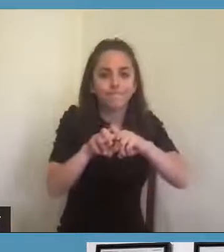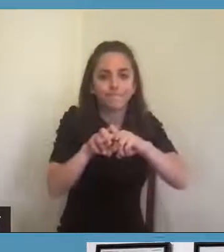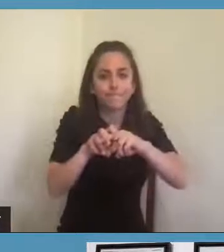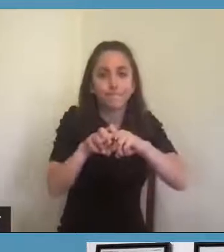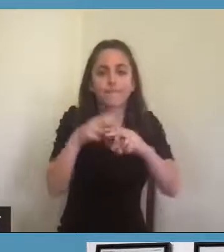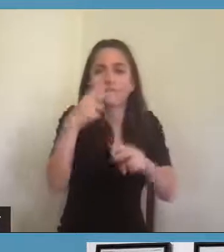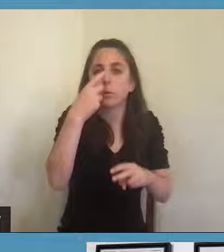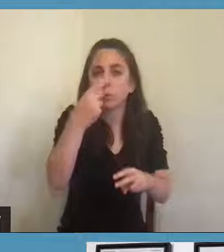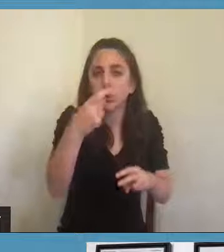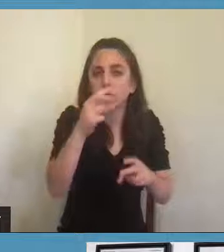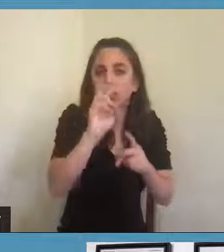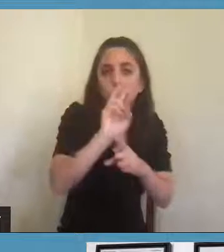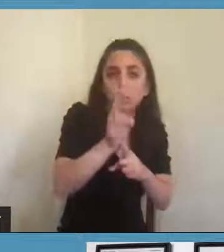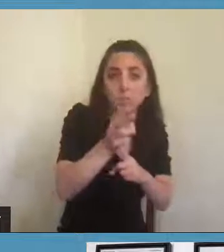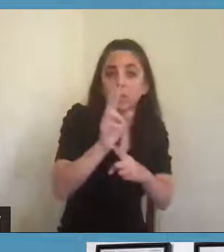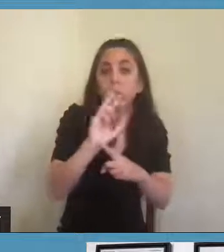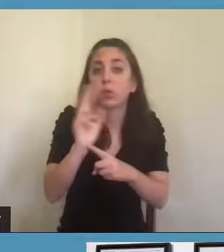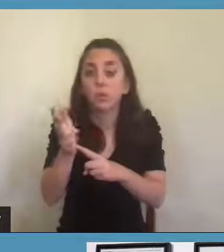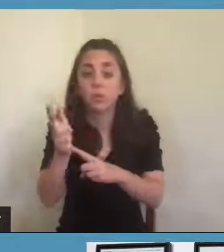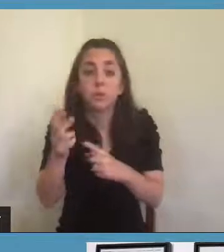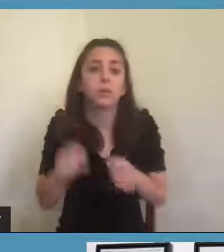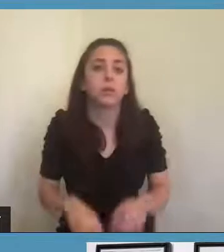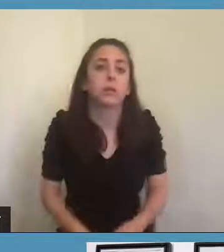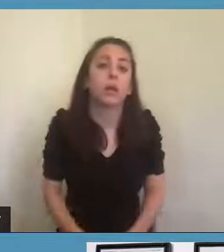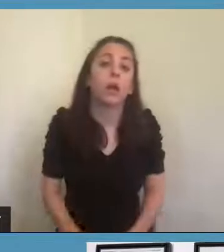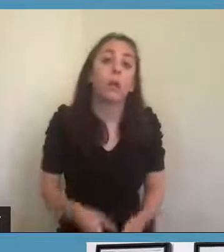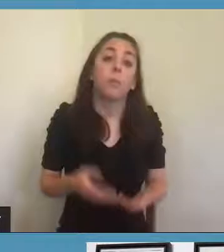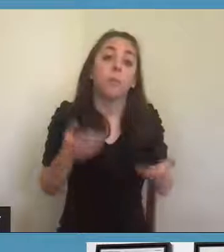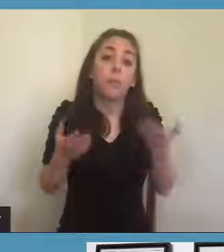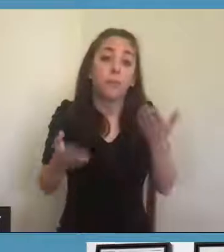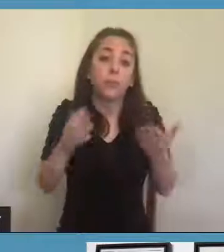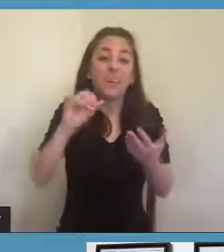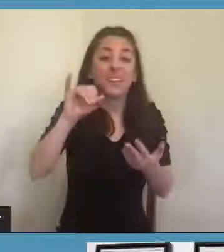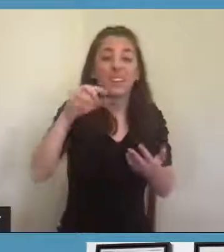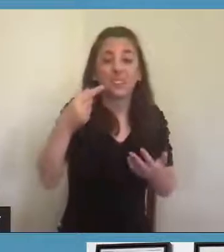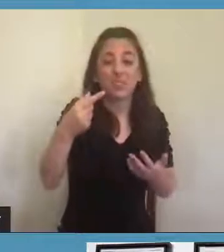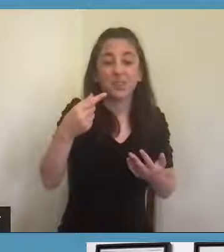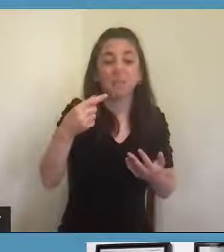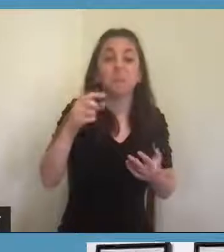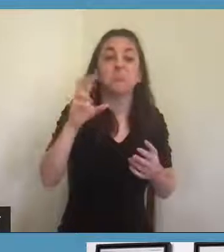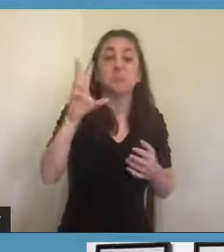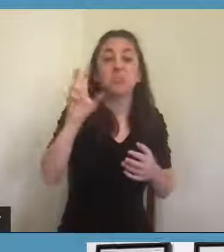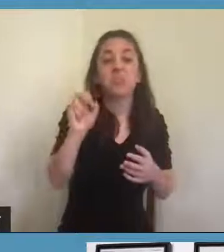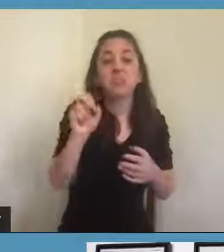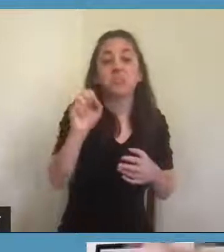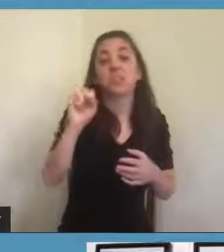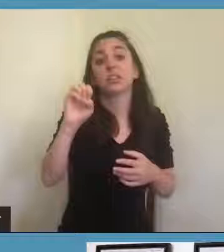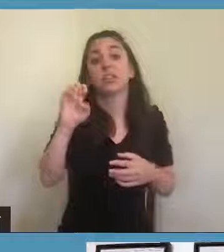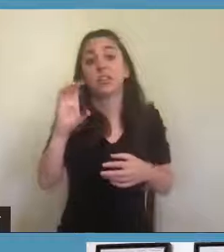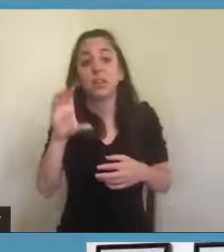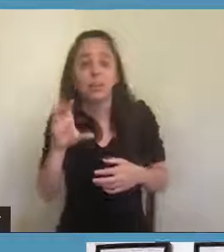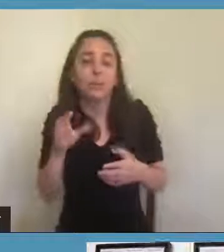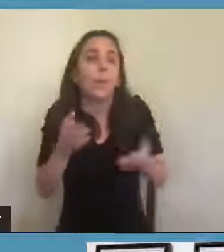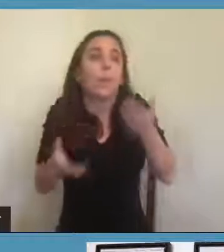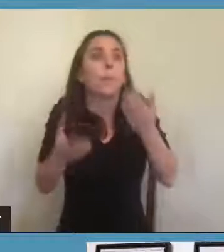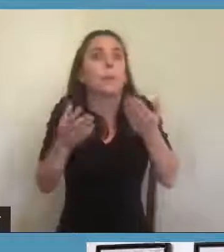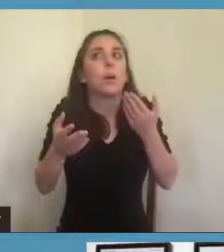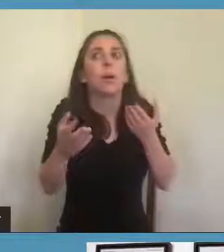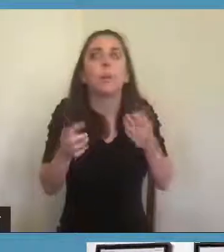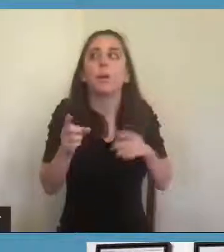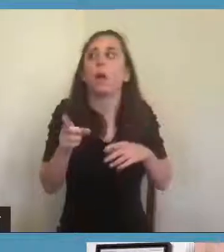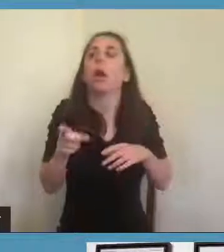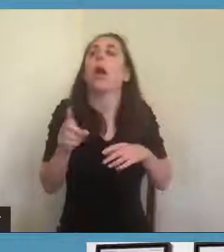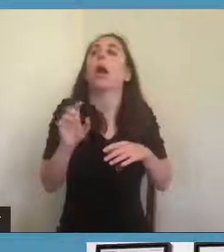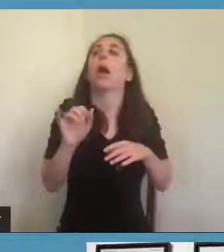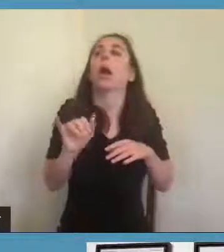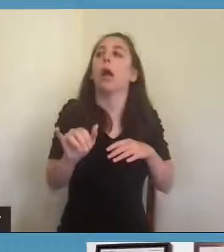be promoting something that's on Instagram that's 30 seconds. But that might lead them back to the website, because inevitably that's what you're trying to do,